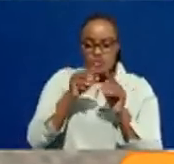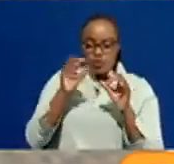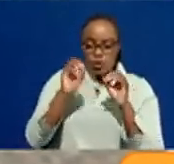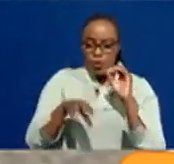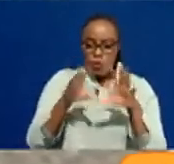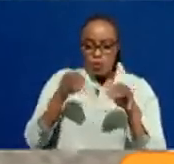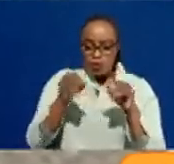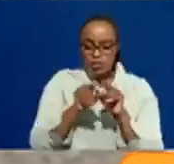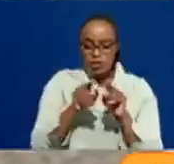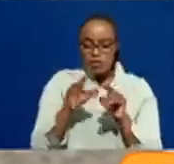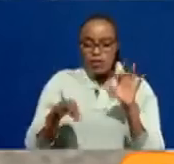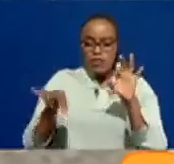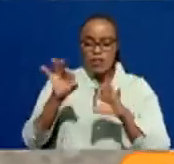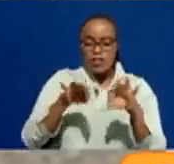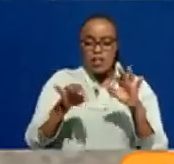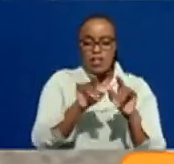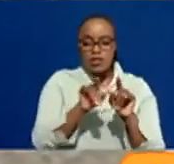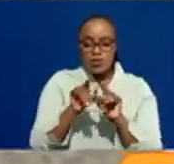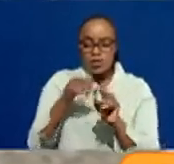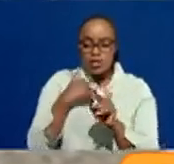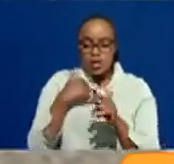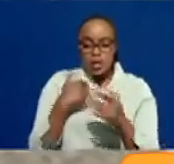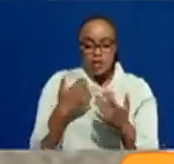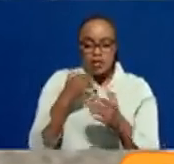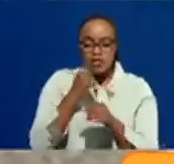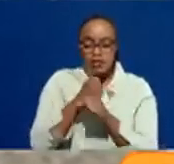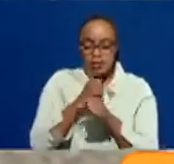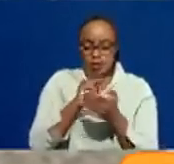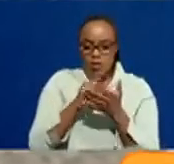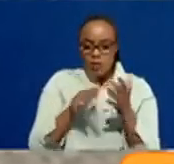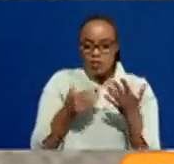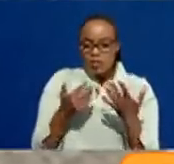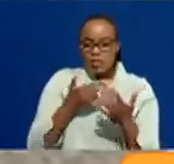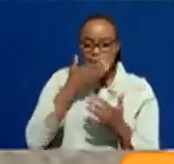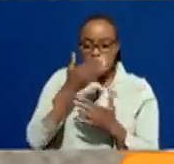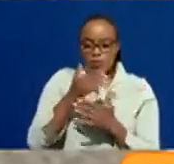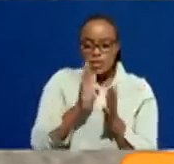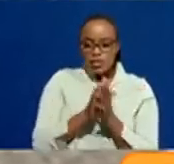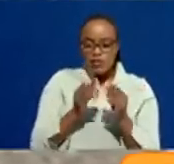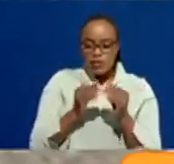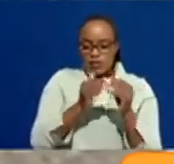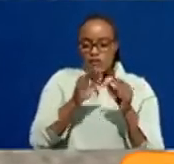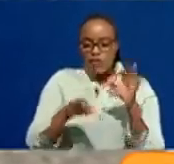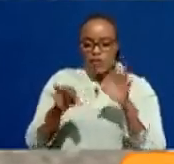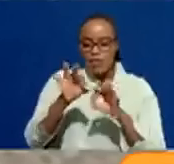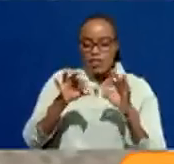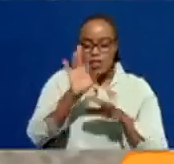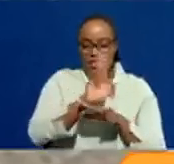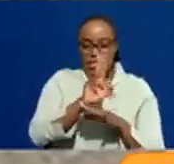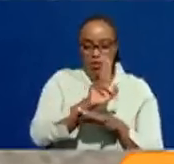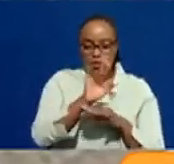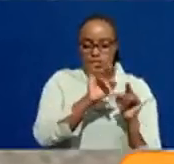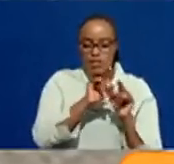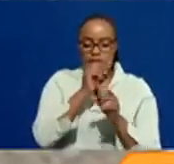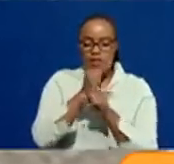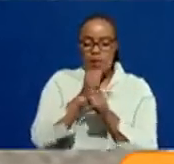soils, you throw fertilizer, and basically there's just very little response. So the yield response that is commensurate to the fertilizer application is actually out